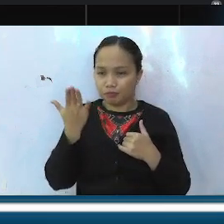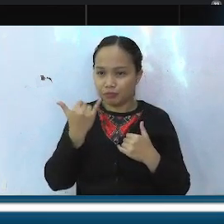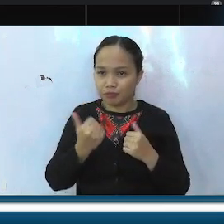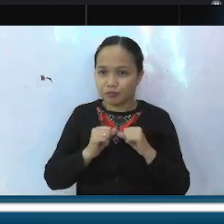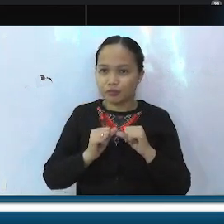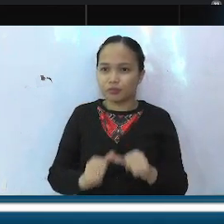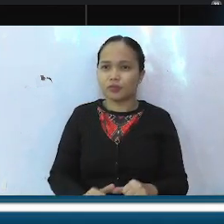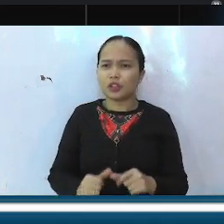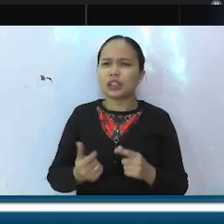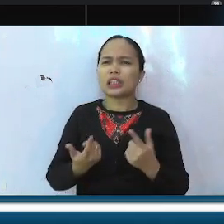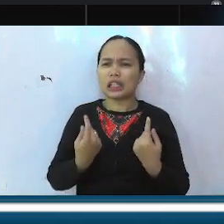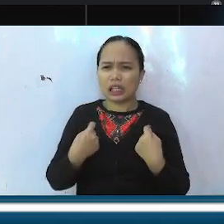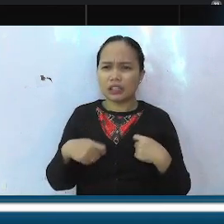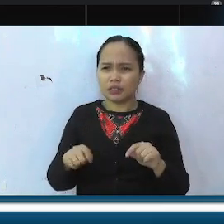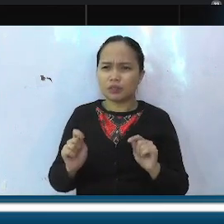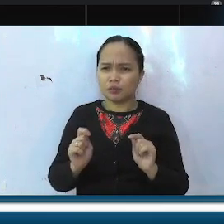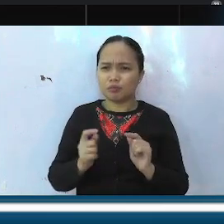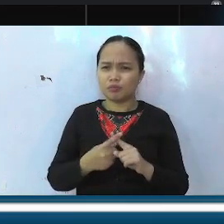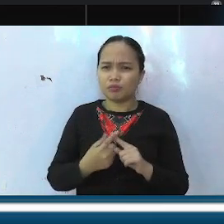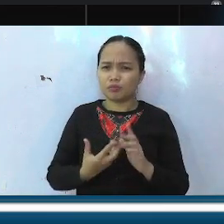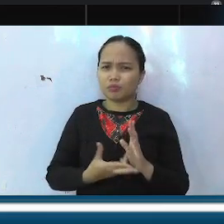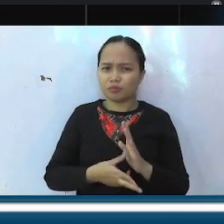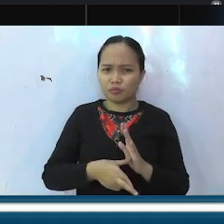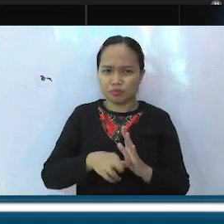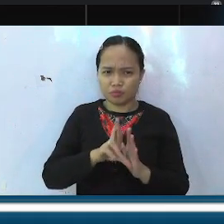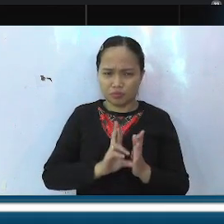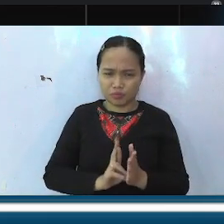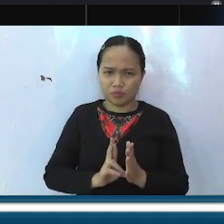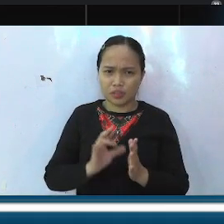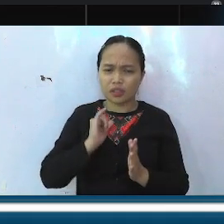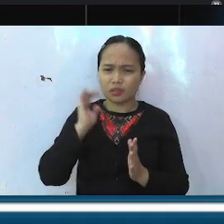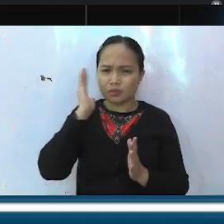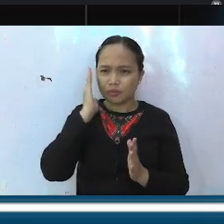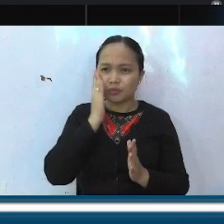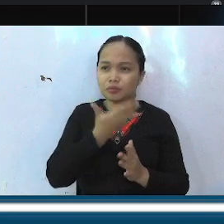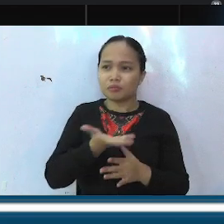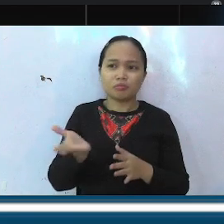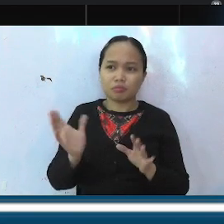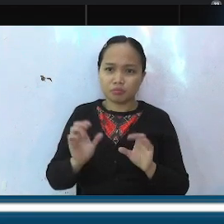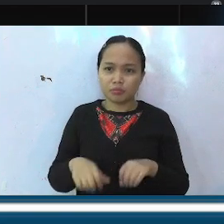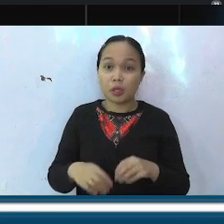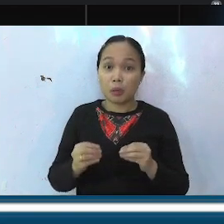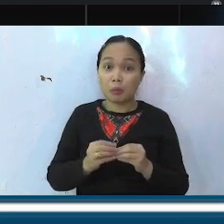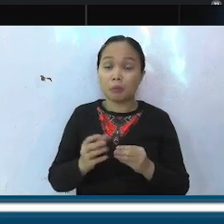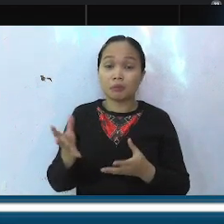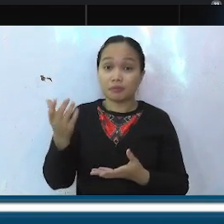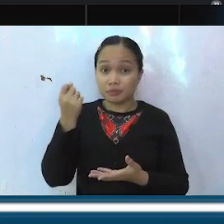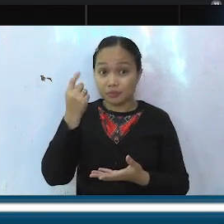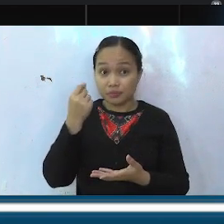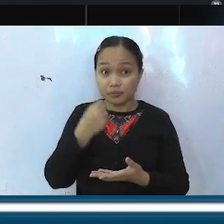Try to review. You know, I believe that you will still get something